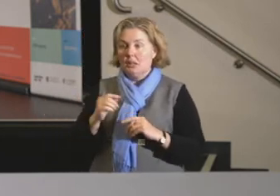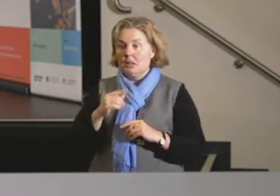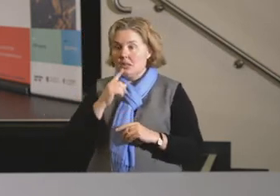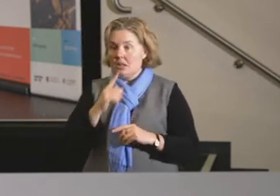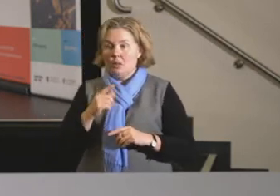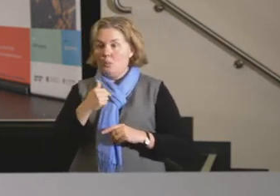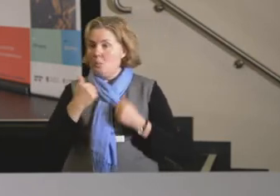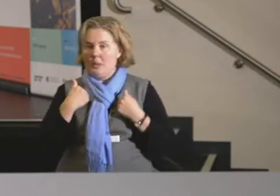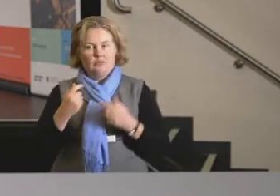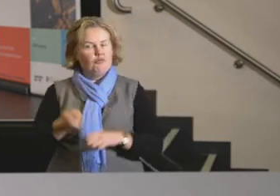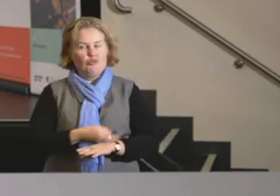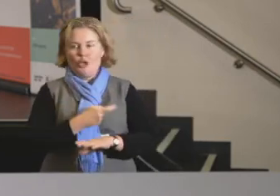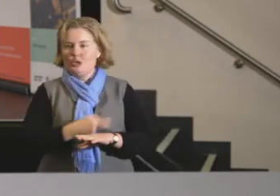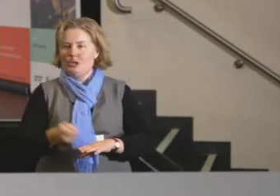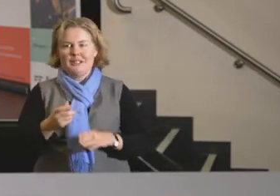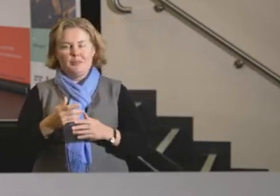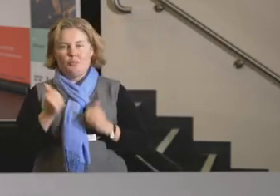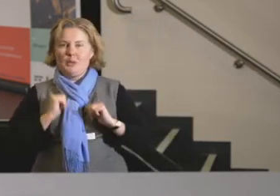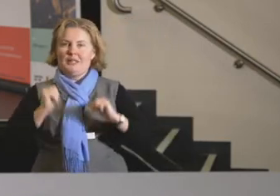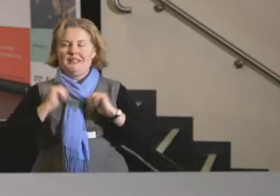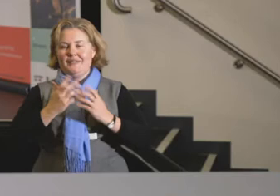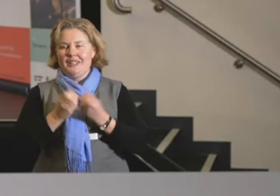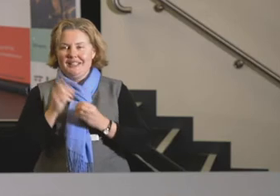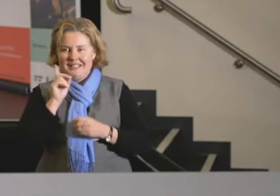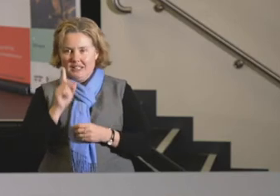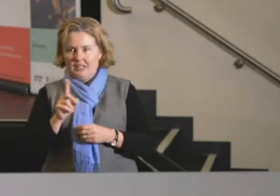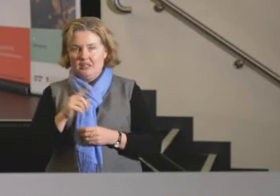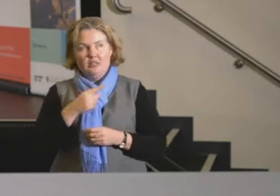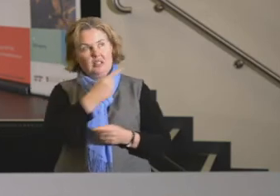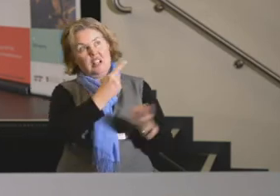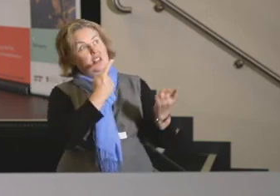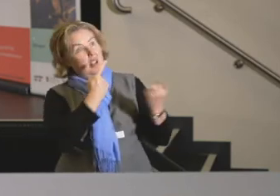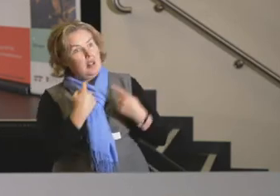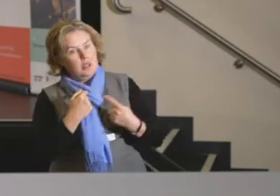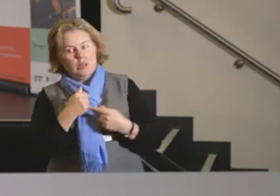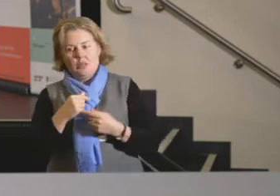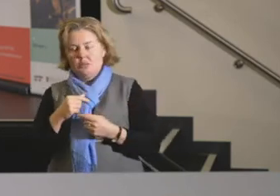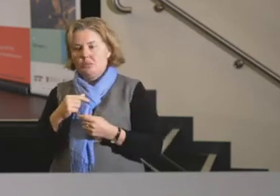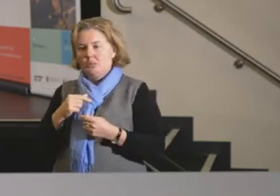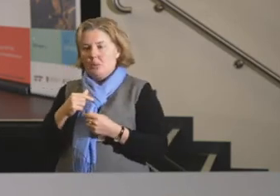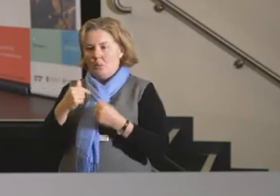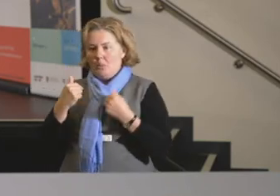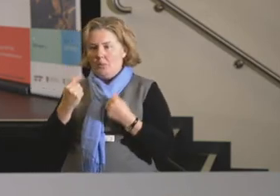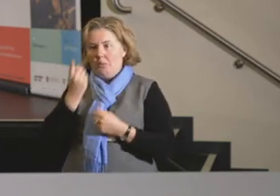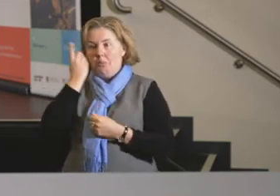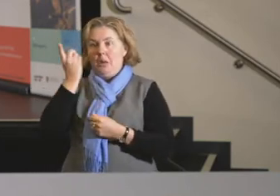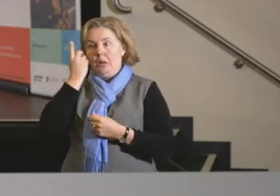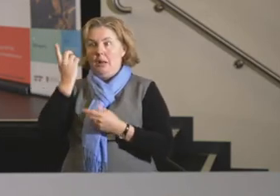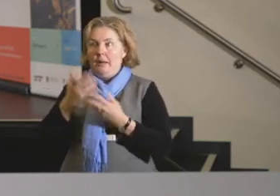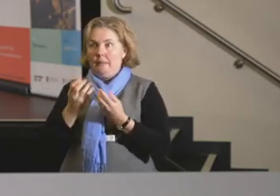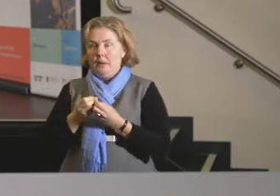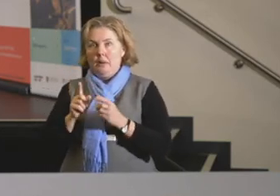that they tell us we invented everything. You know, Indians invented everything. We invented